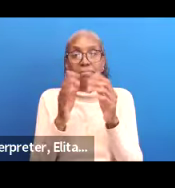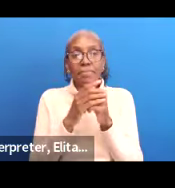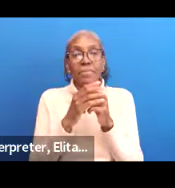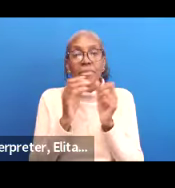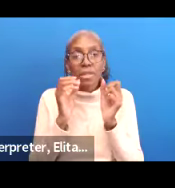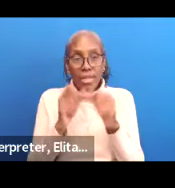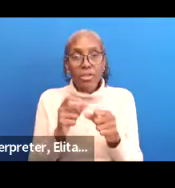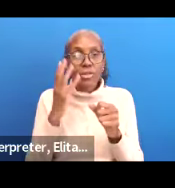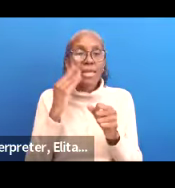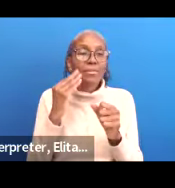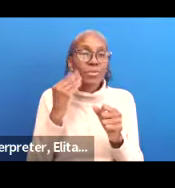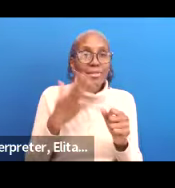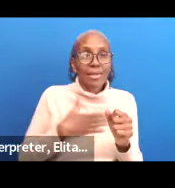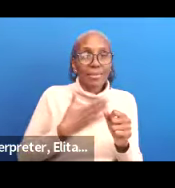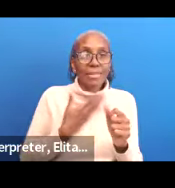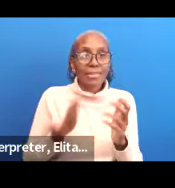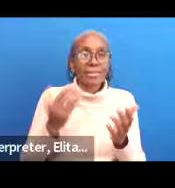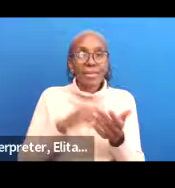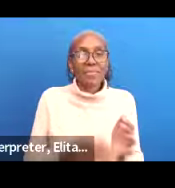could experience happiness again.